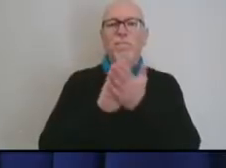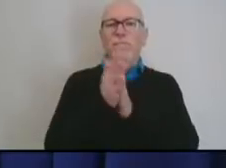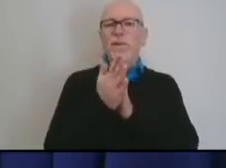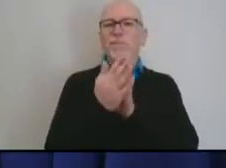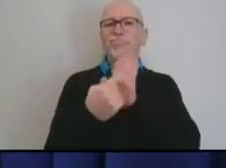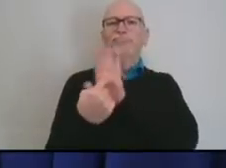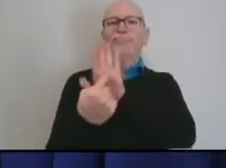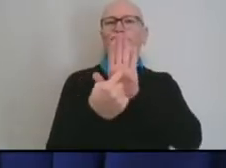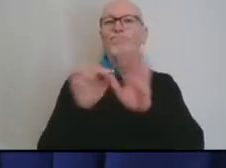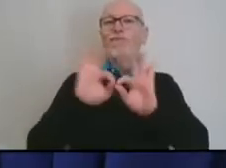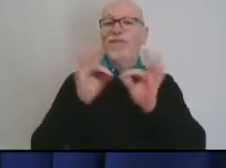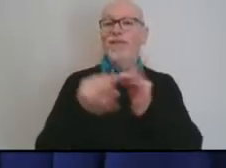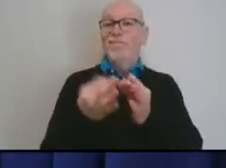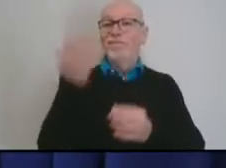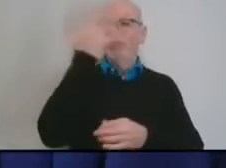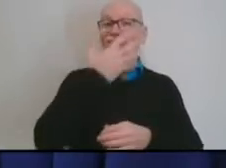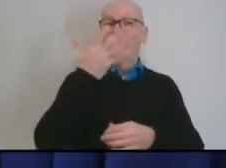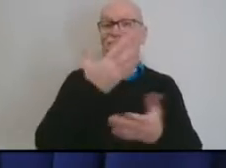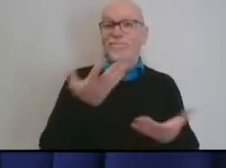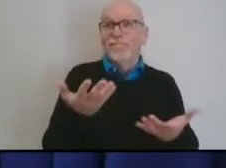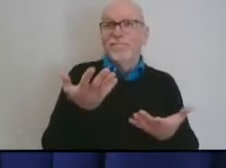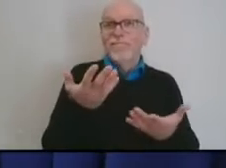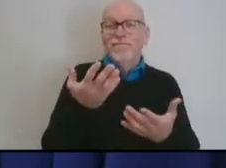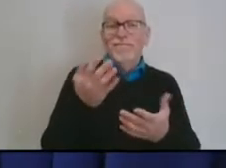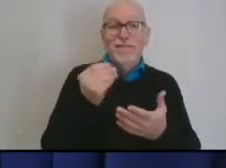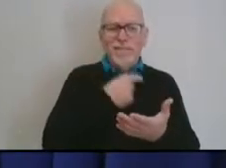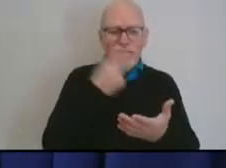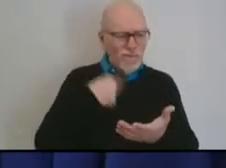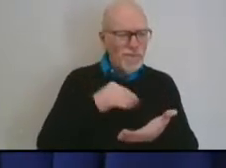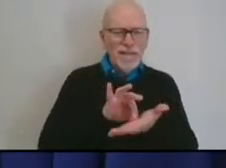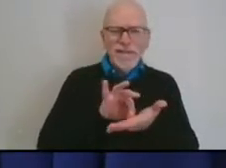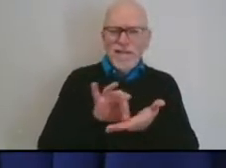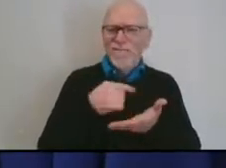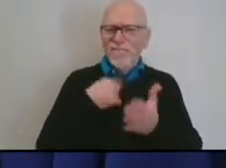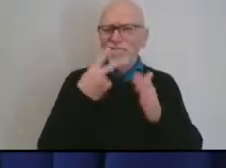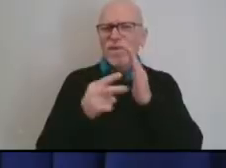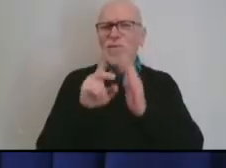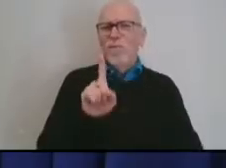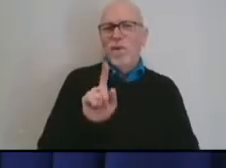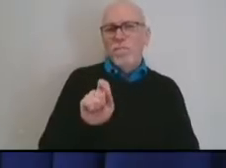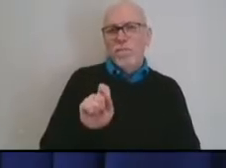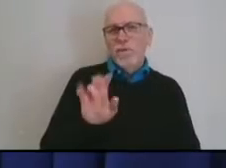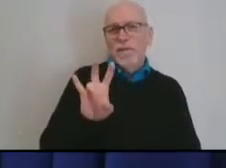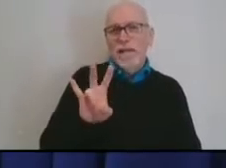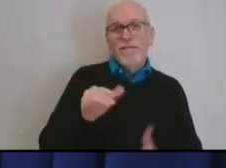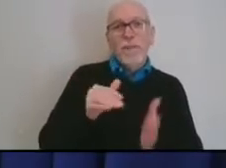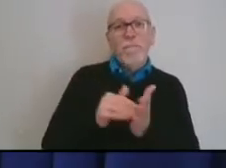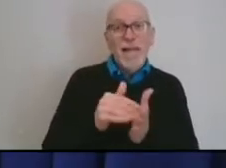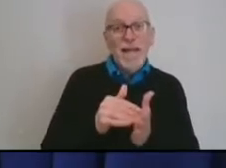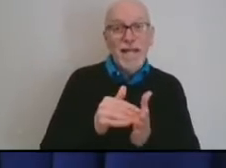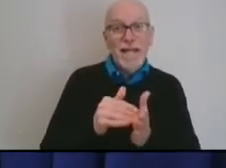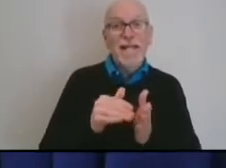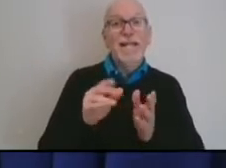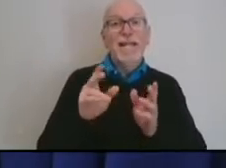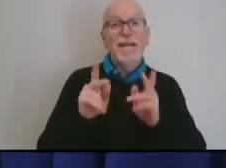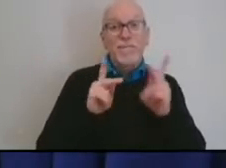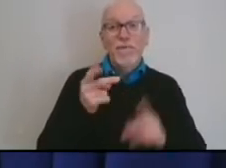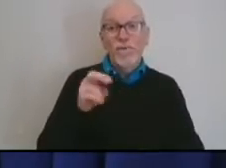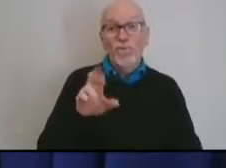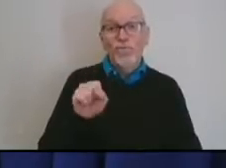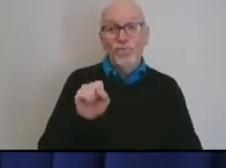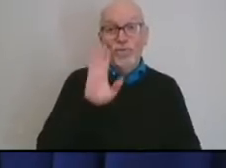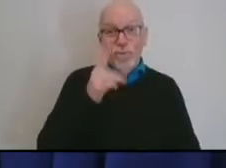speak, to about, I think we've counted or predicted about 1.7 million Hoosiers, so